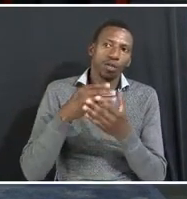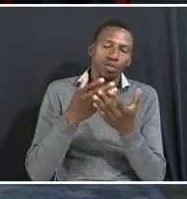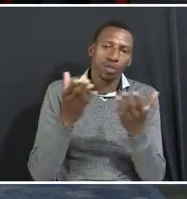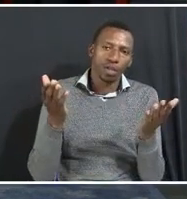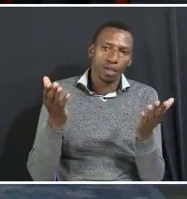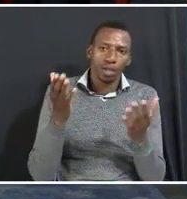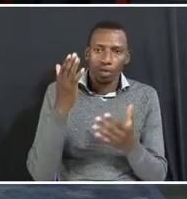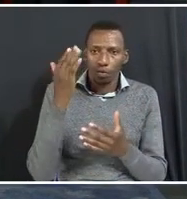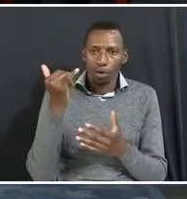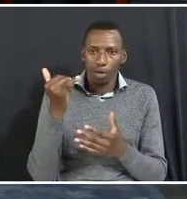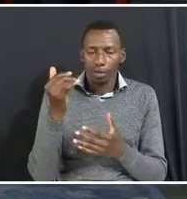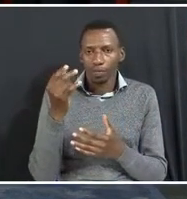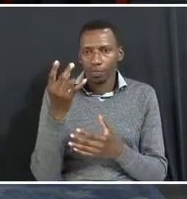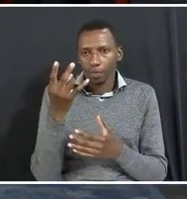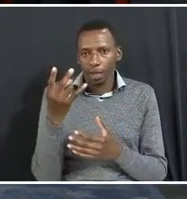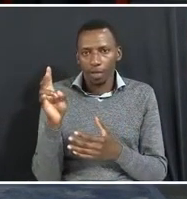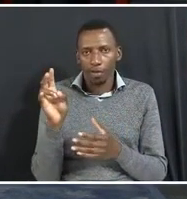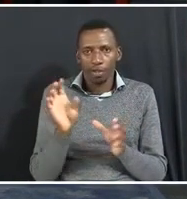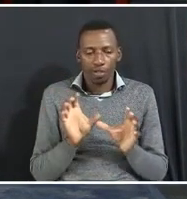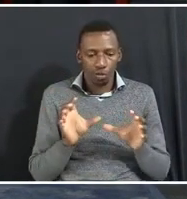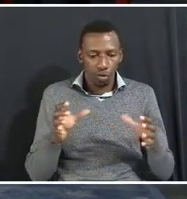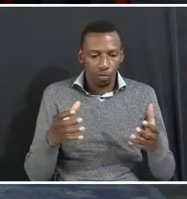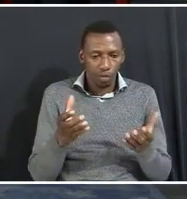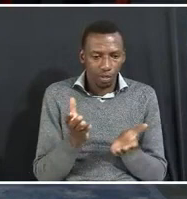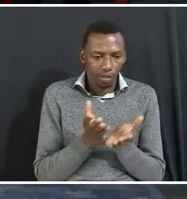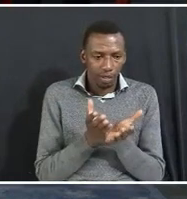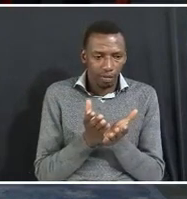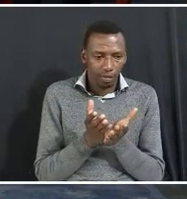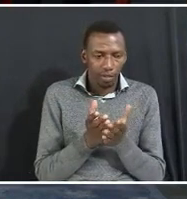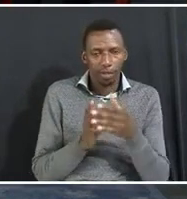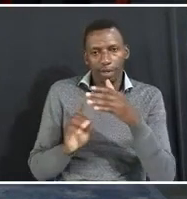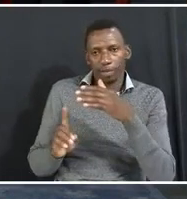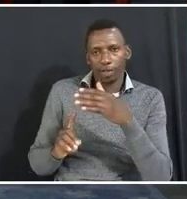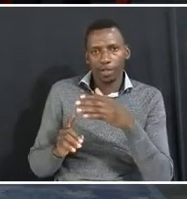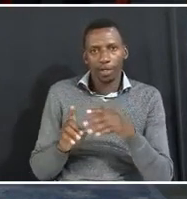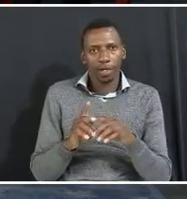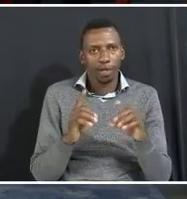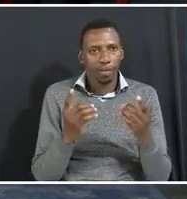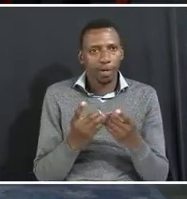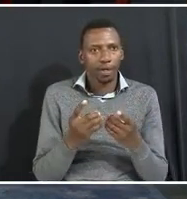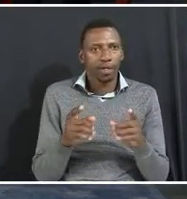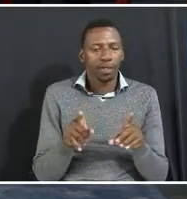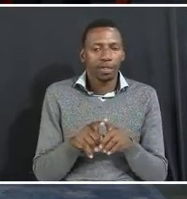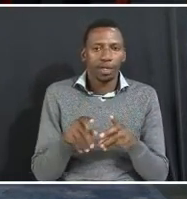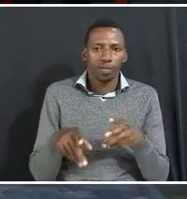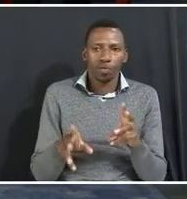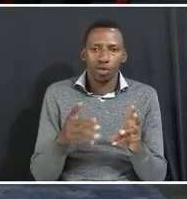Adventist community service ministry or department, for example, like you are saying,